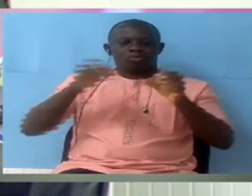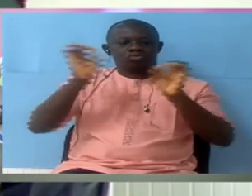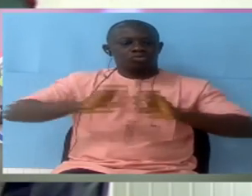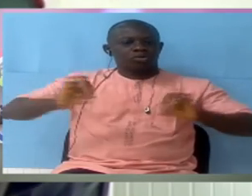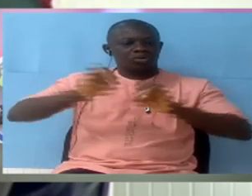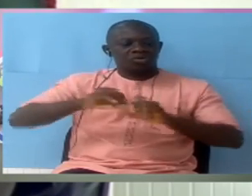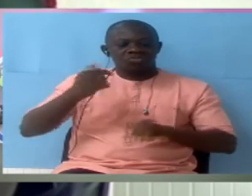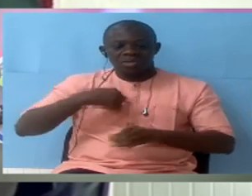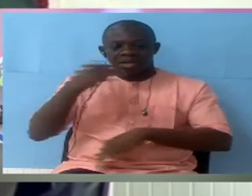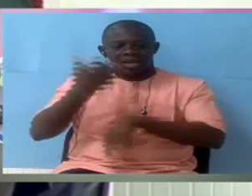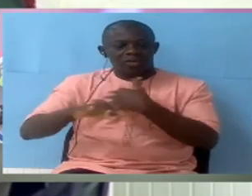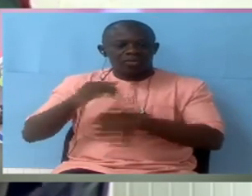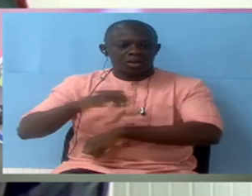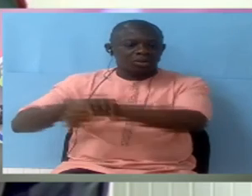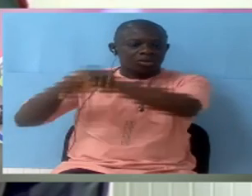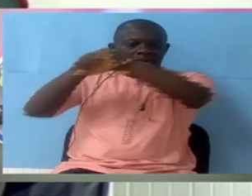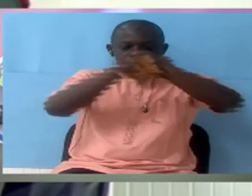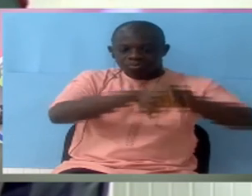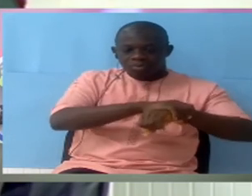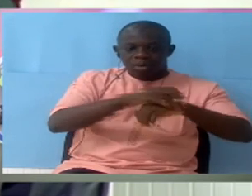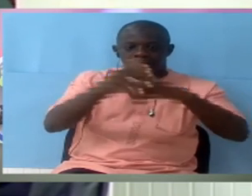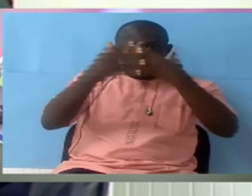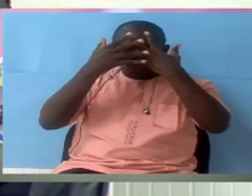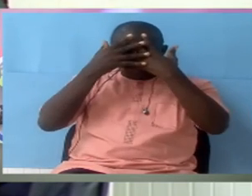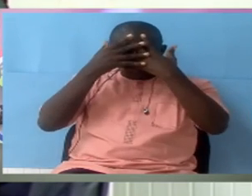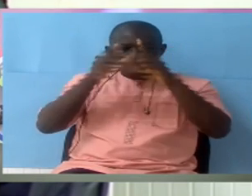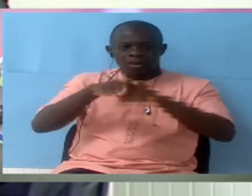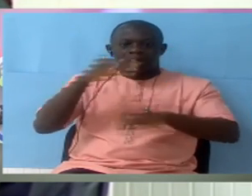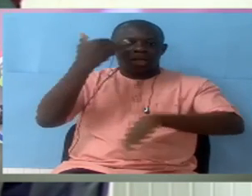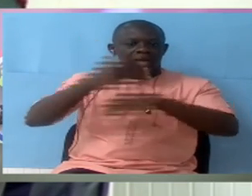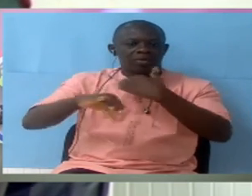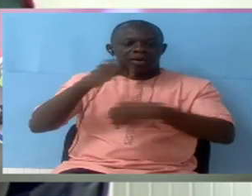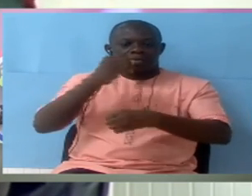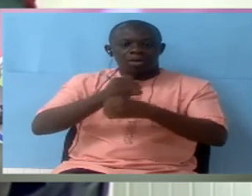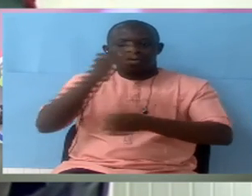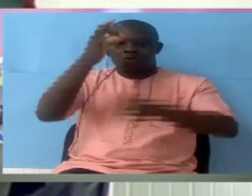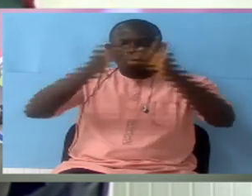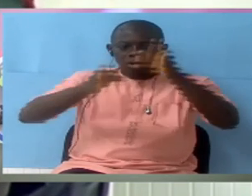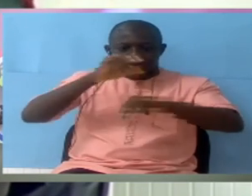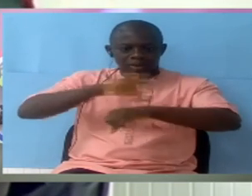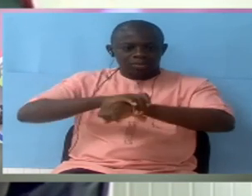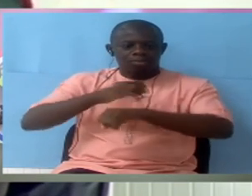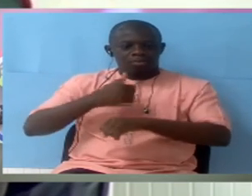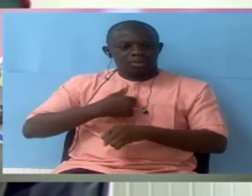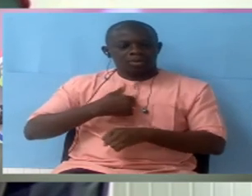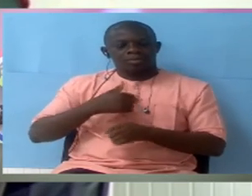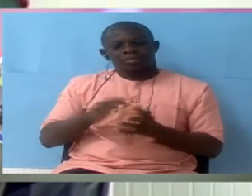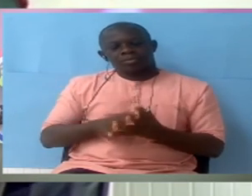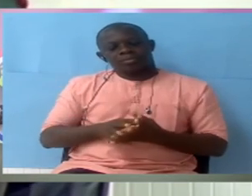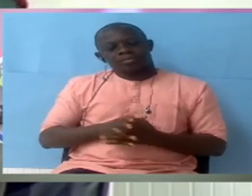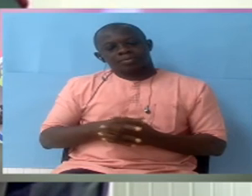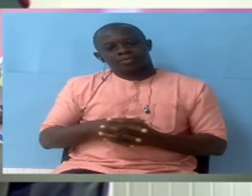cell. Musuñ ma yobu cell. I've never been charged. Musuñ ma charge.